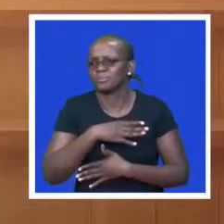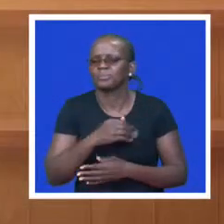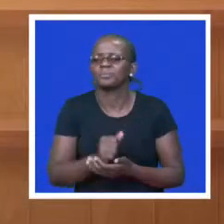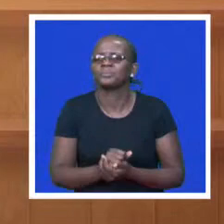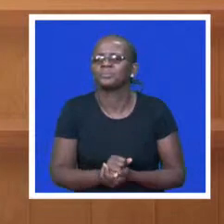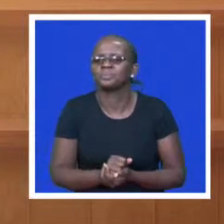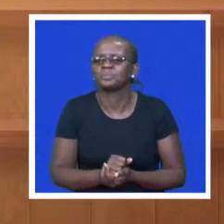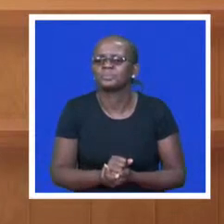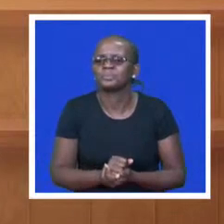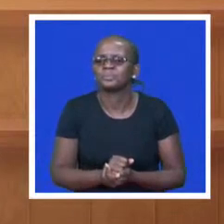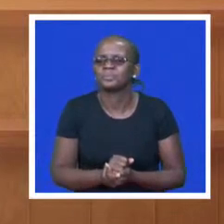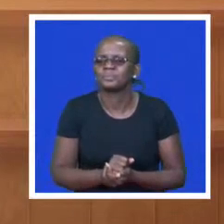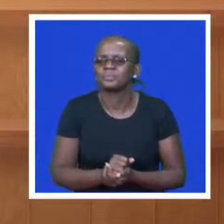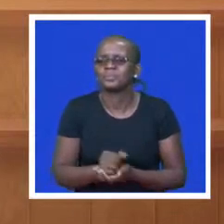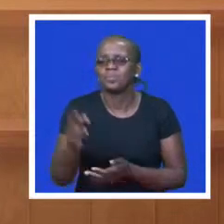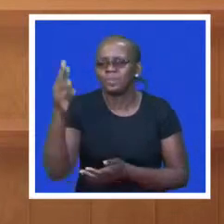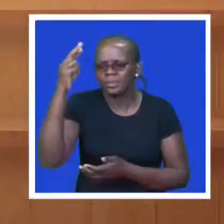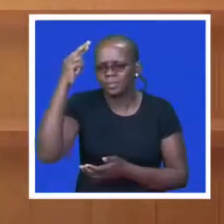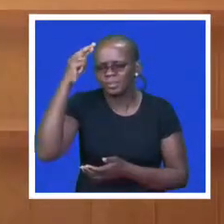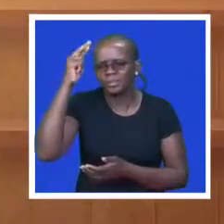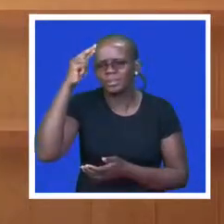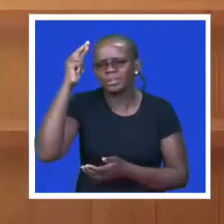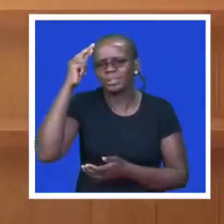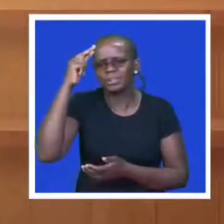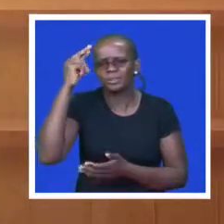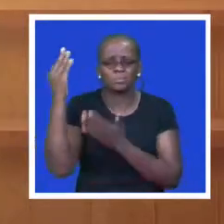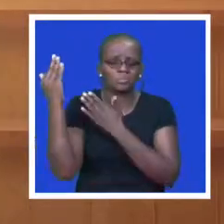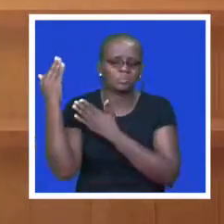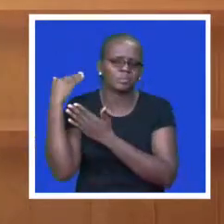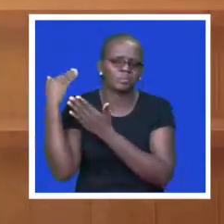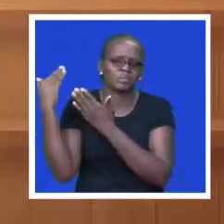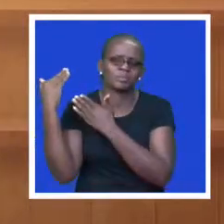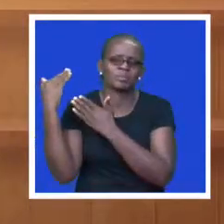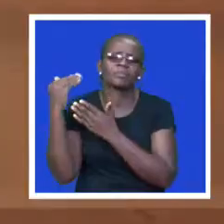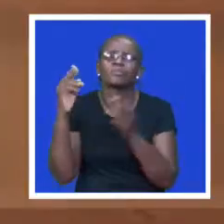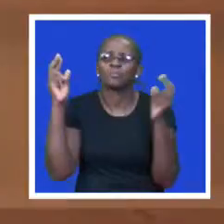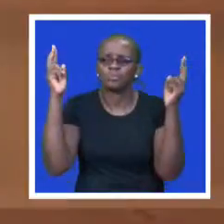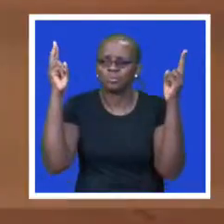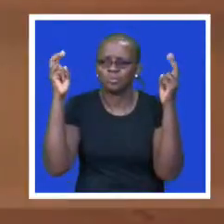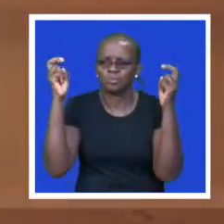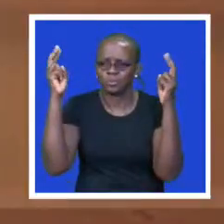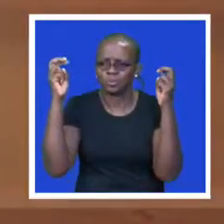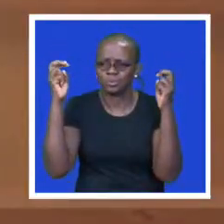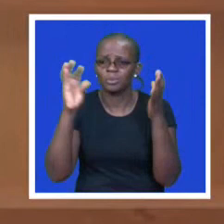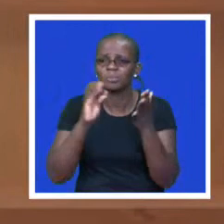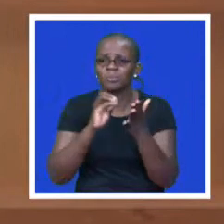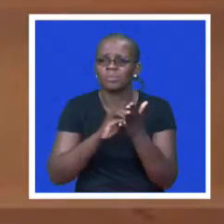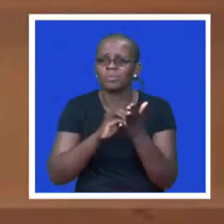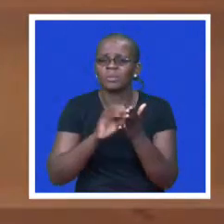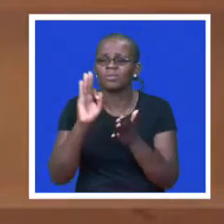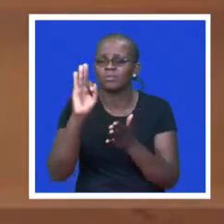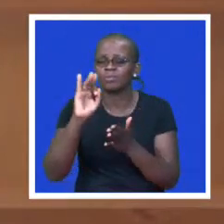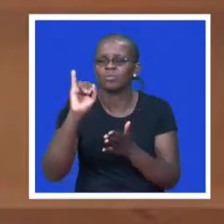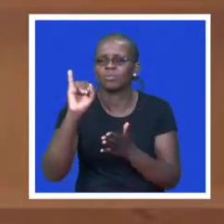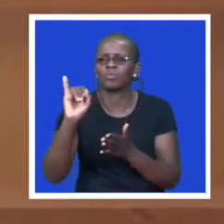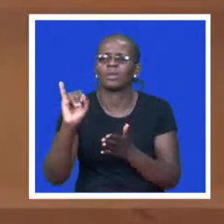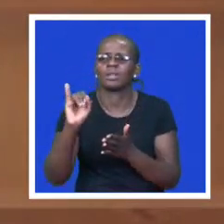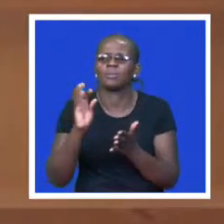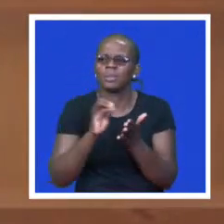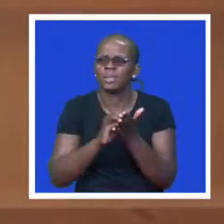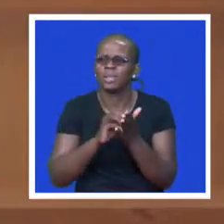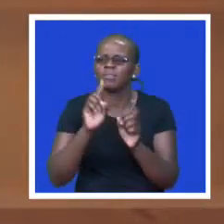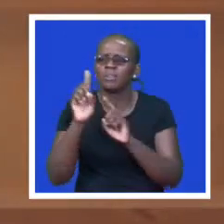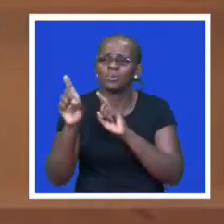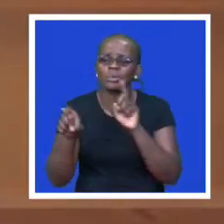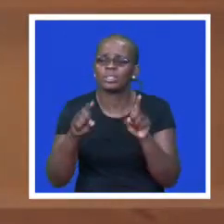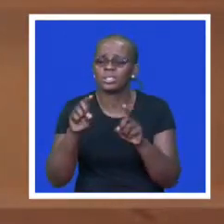last time on your last lesson actually you had asked our Form 1s and our Form 2s a question, an assessment, and you had